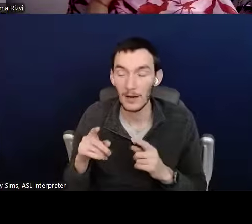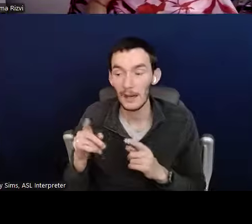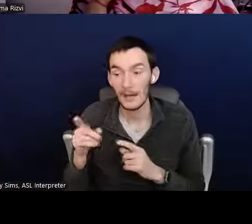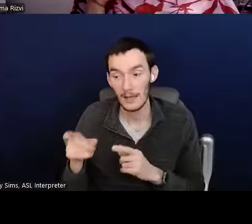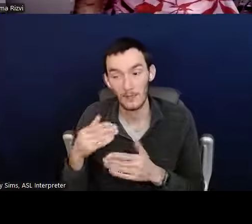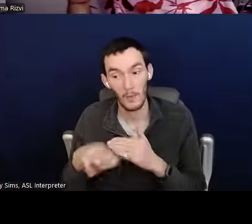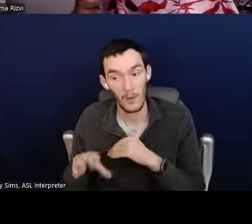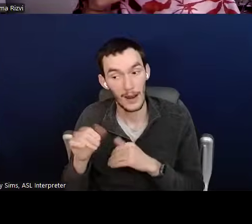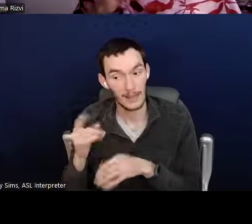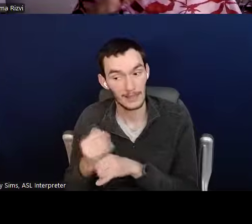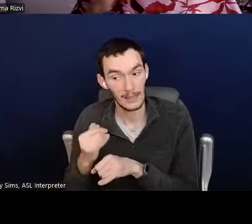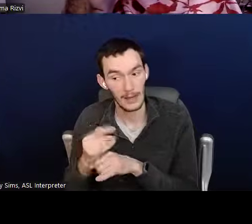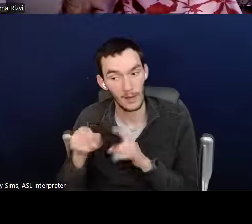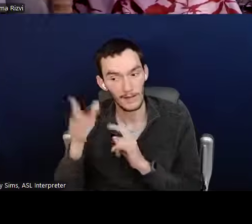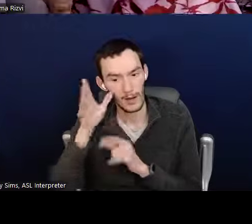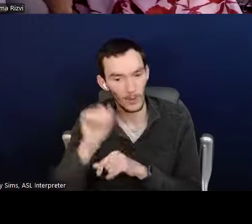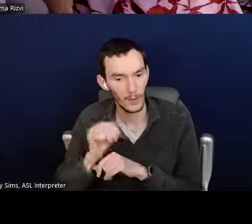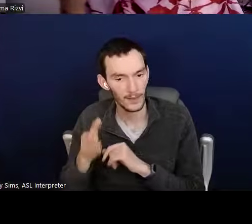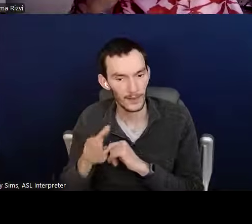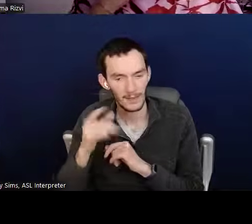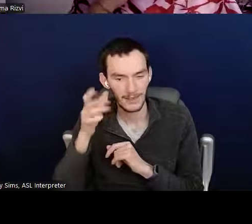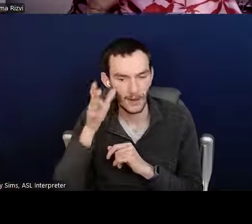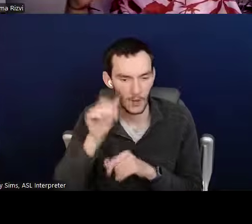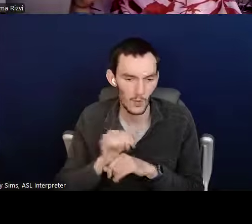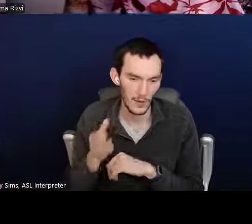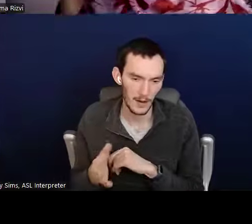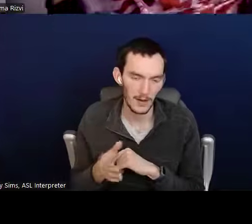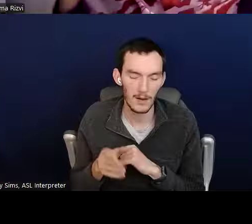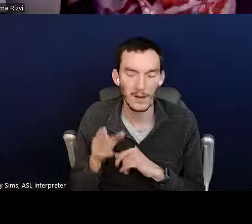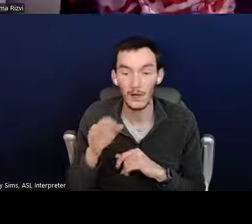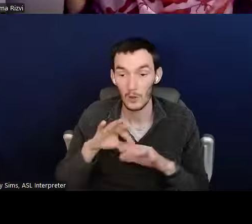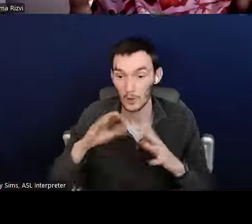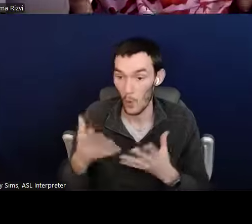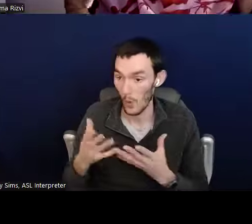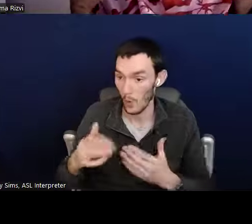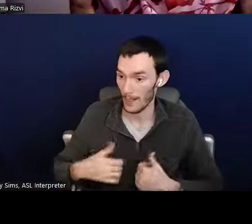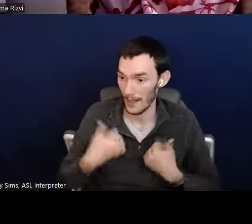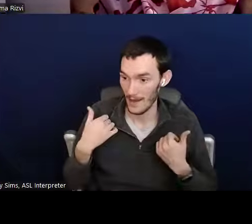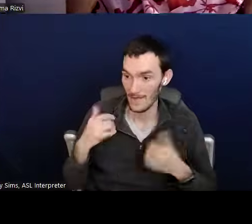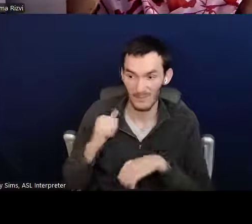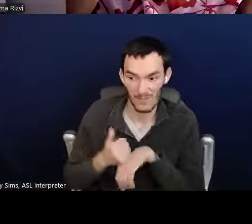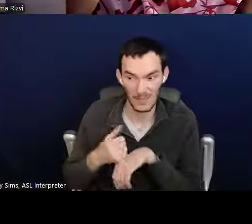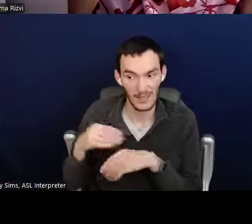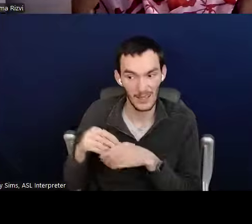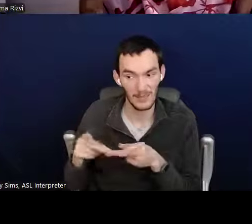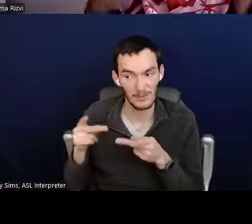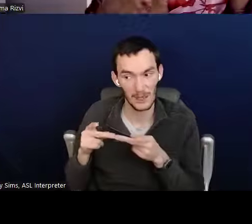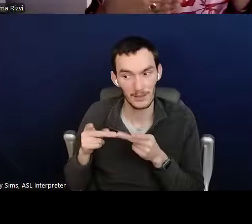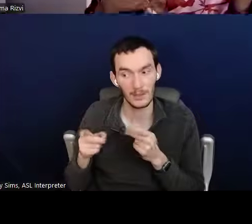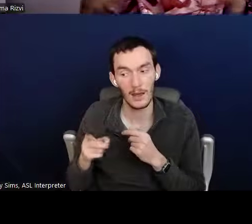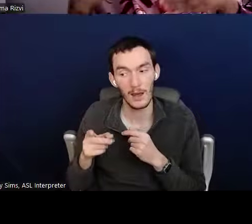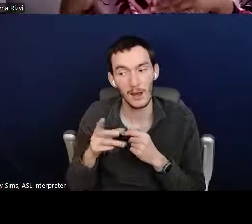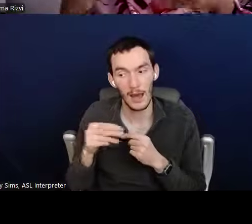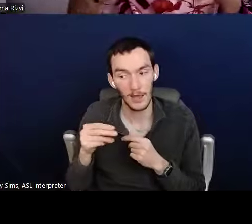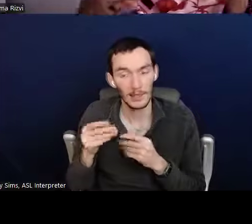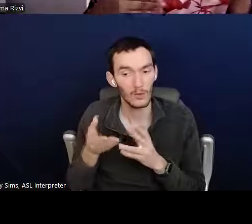born at the site when his father was employed there because his father had been employed there. And so his entire life is based in these spaces. And it's through